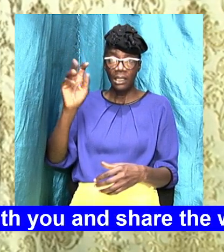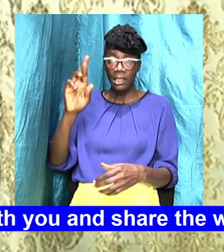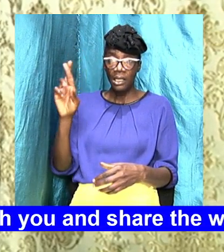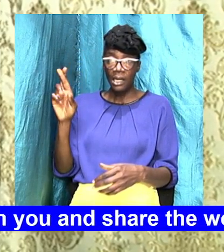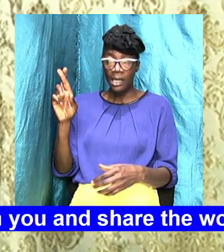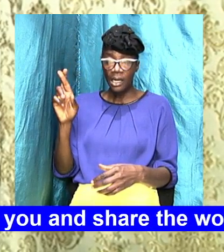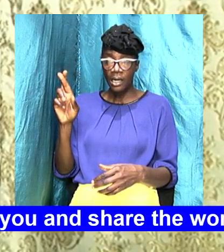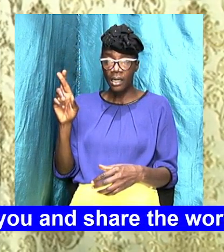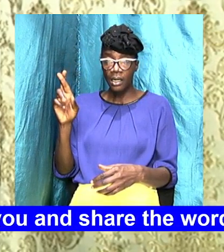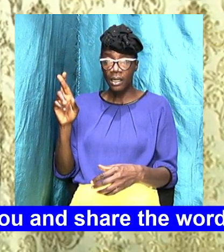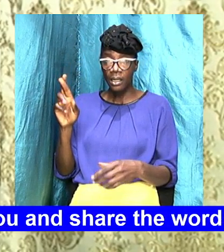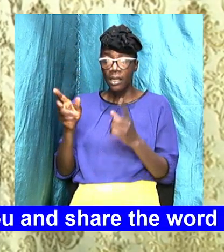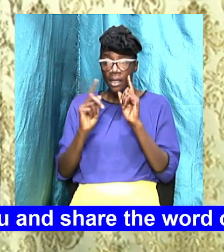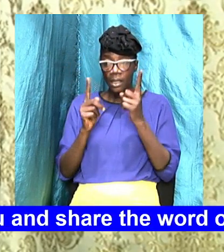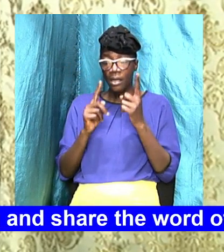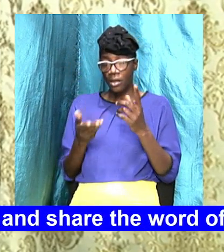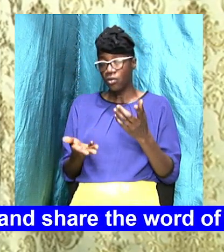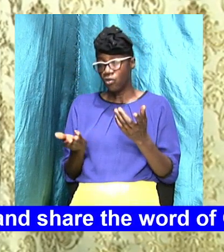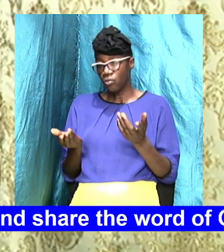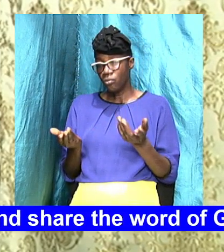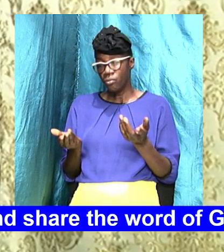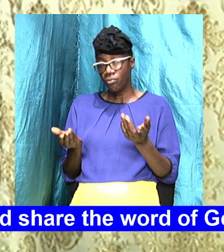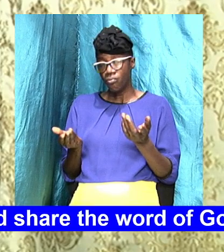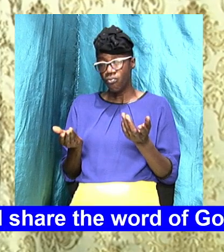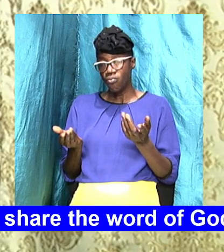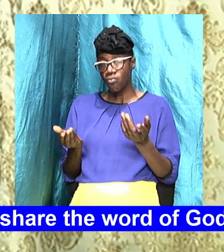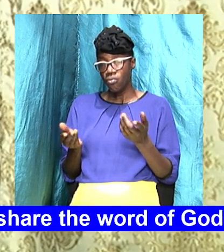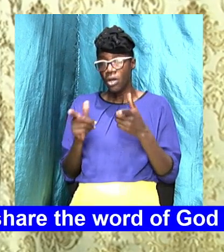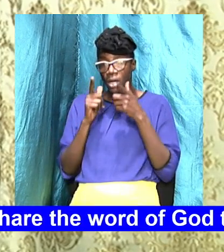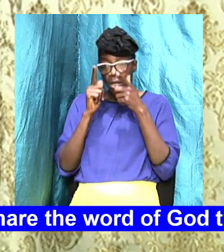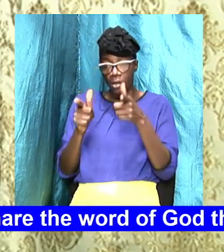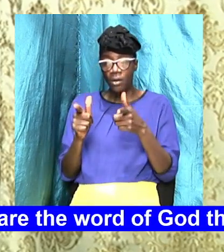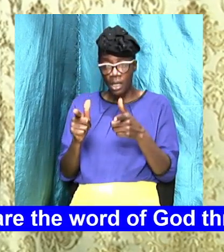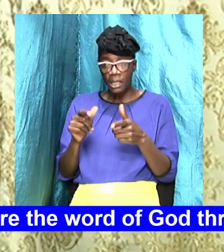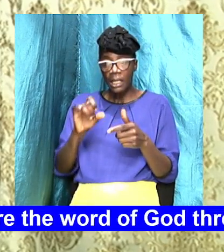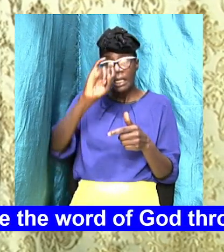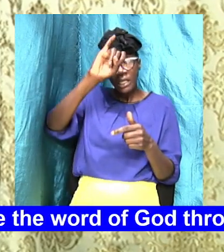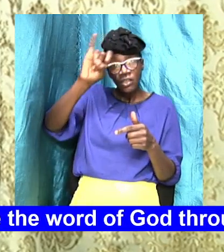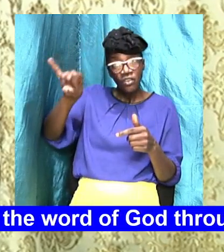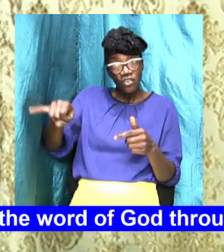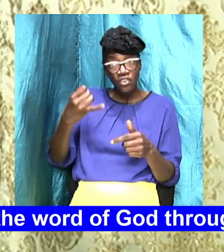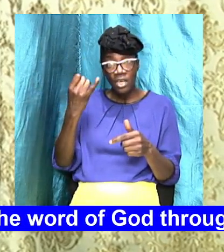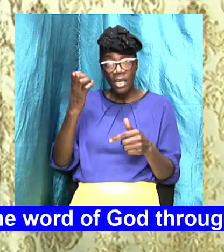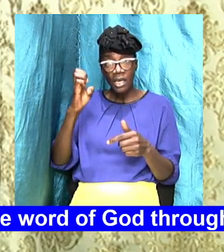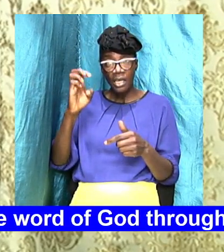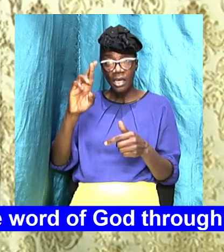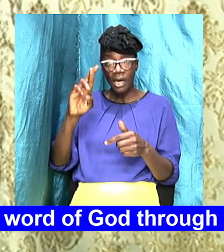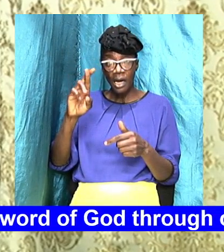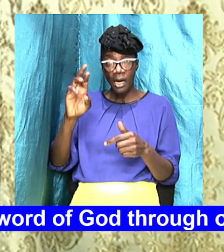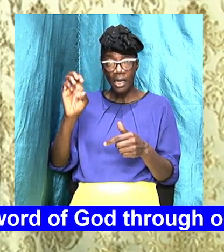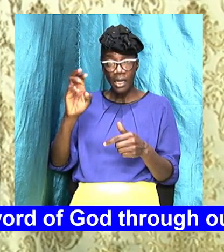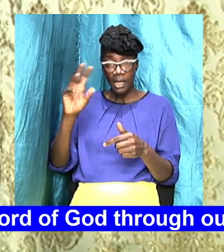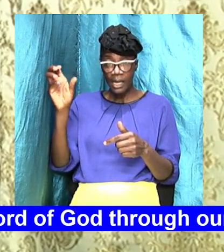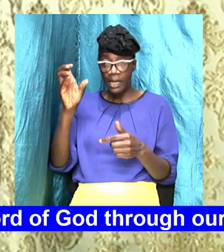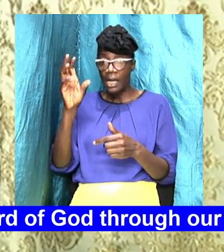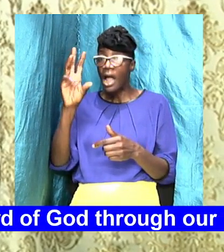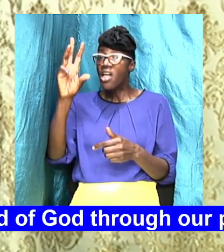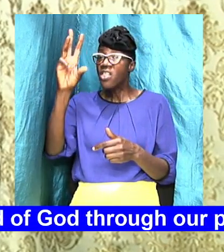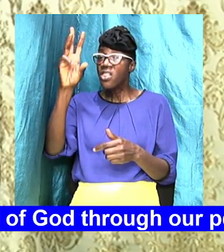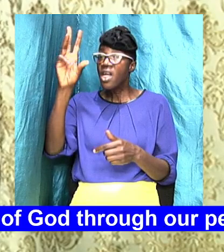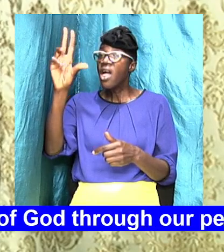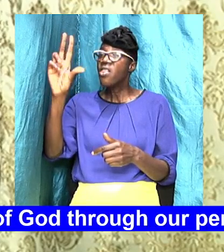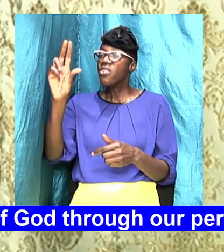mentioned a couple of things. But when we look at scripture like Jeremiah 31, verses 31